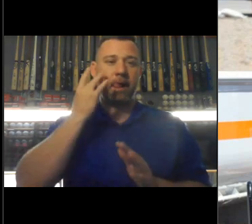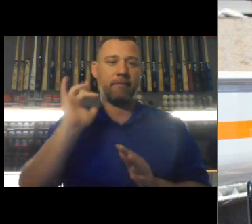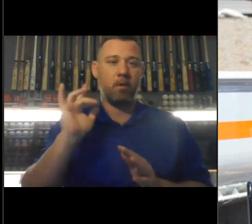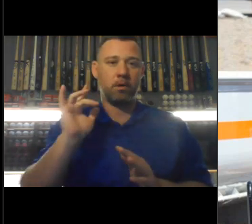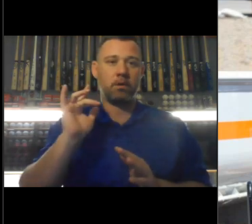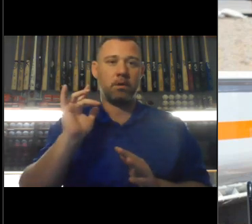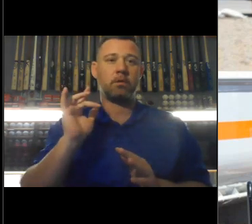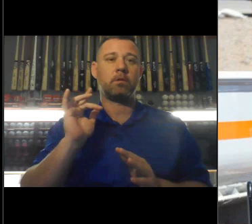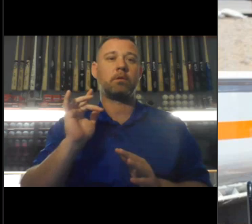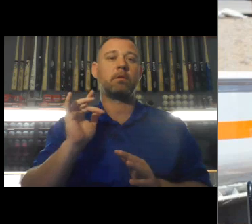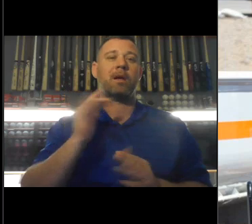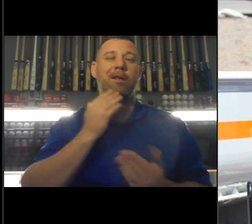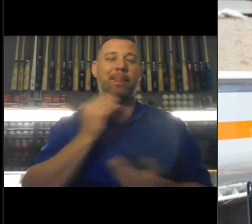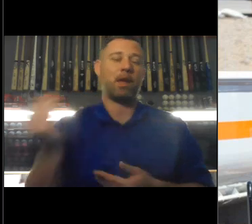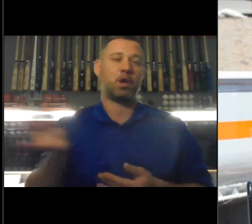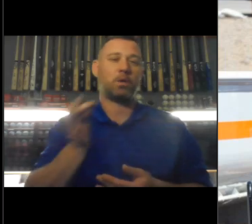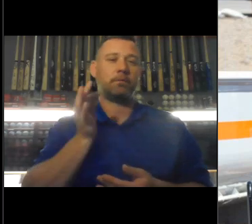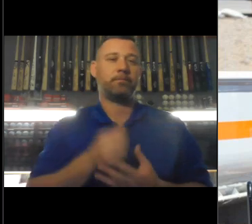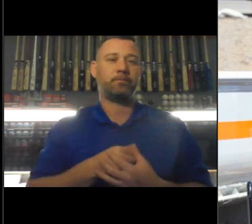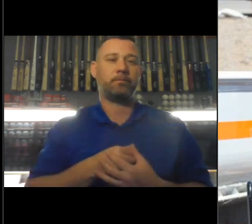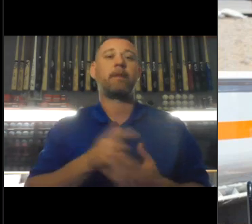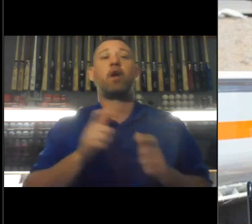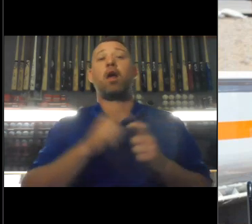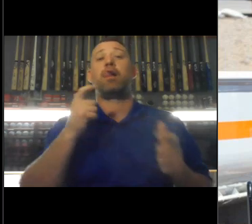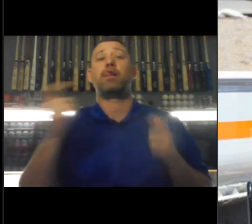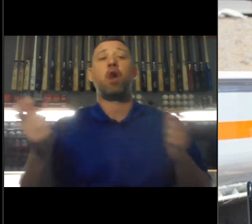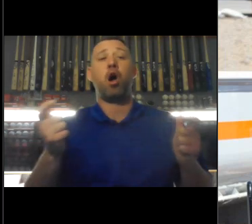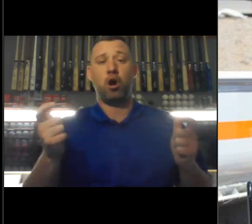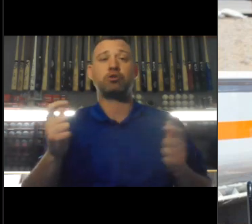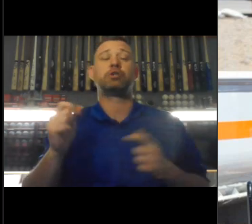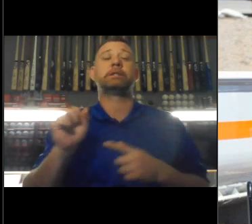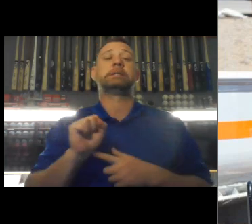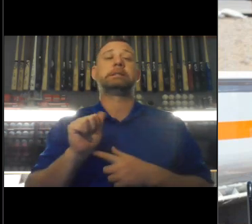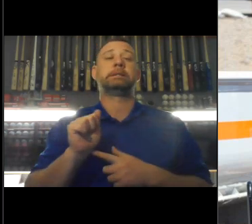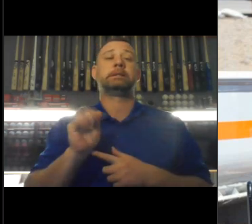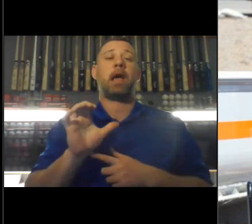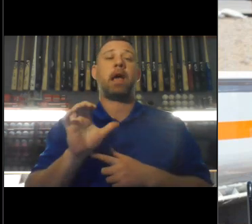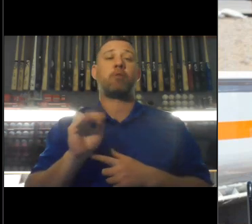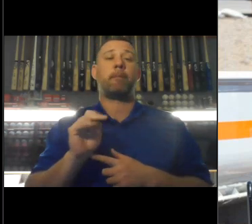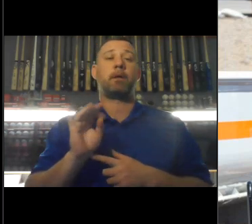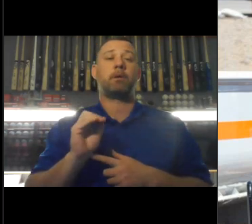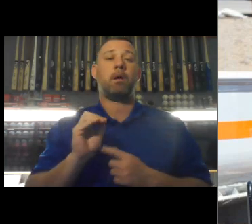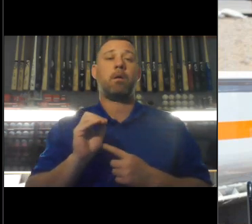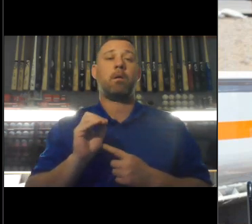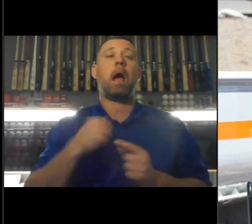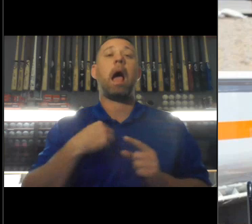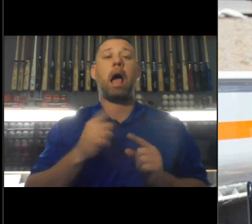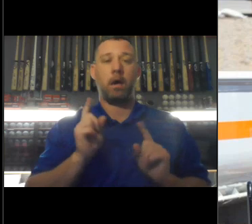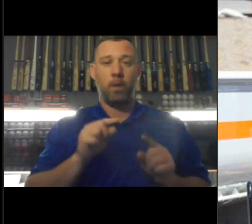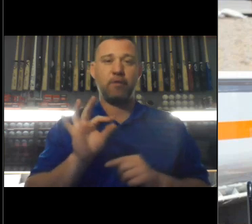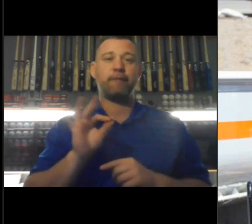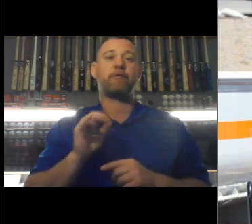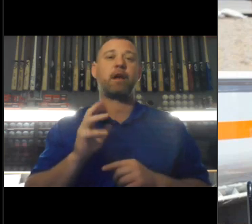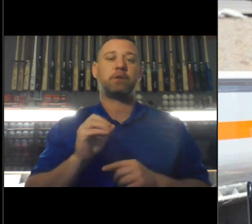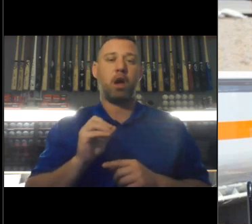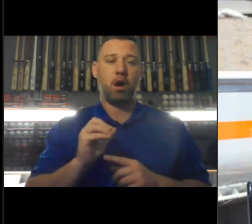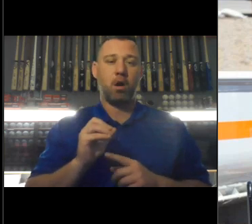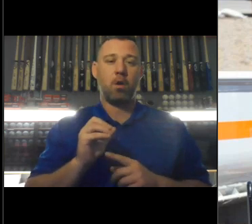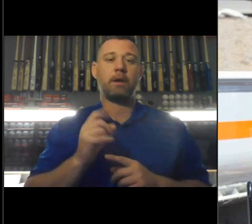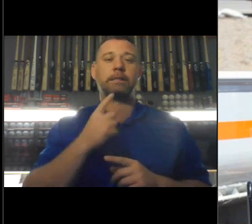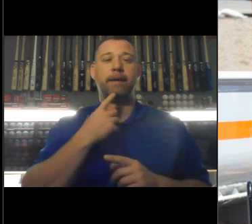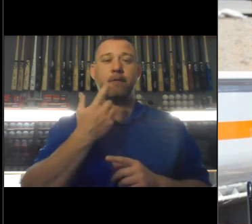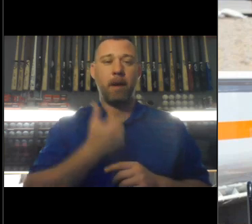you, a very large one in Sacramento. I attended the one in Fresno, and I have to say for